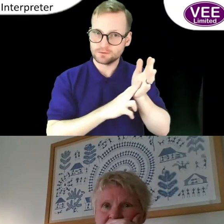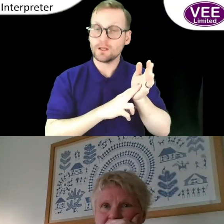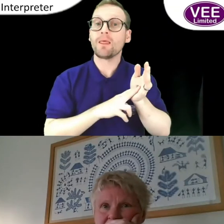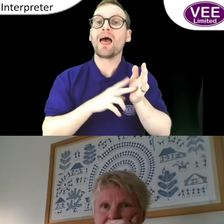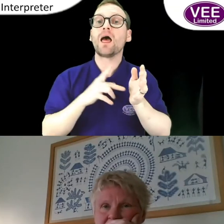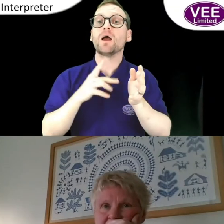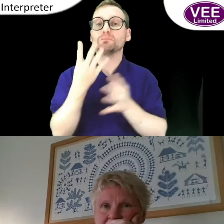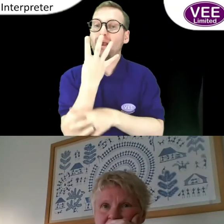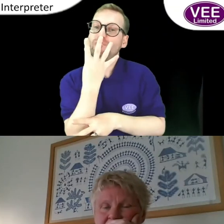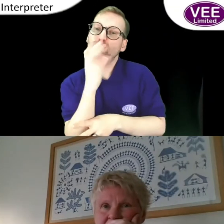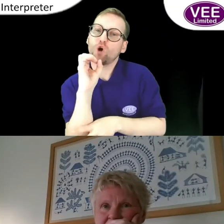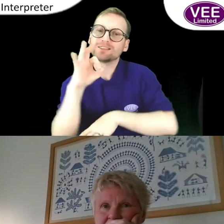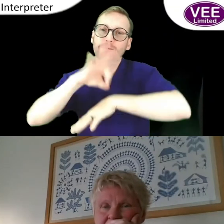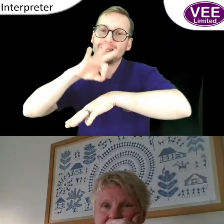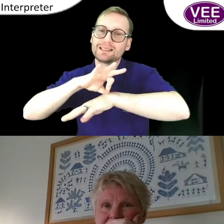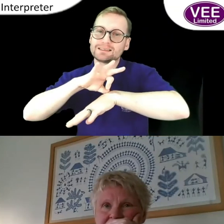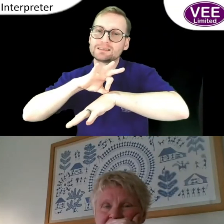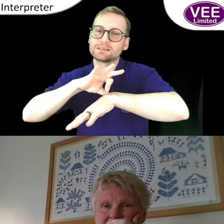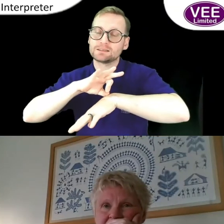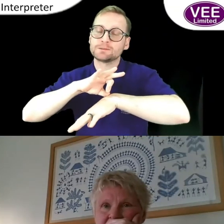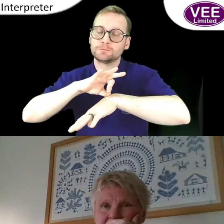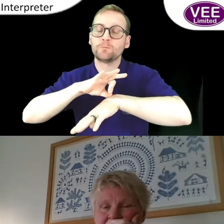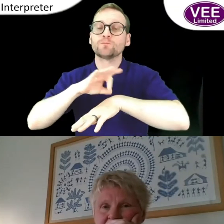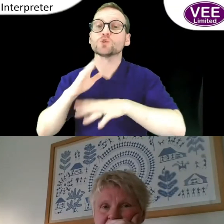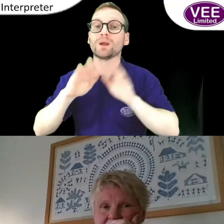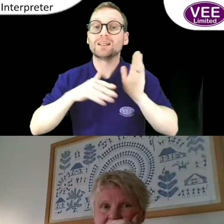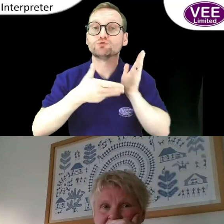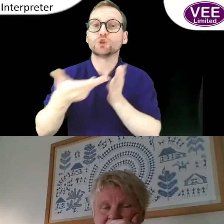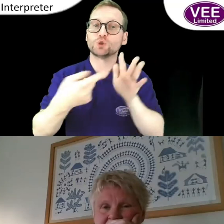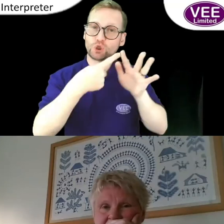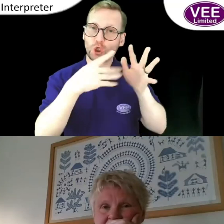to a close at the end. So just to introduce Ewan,